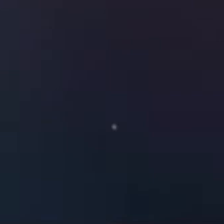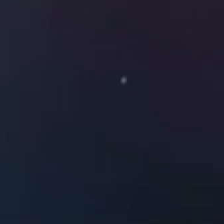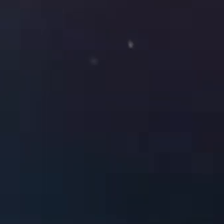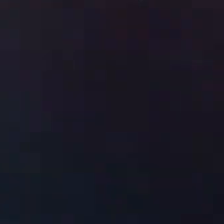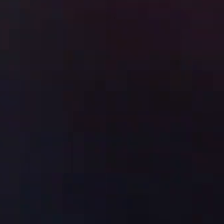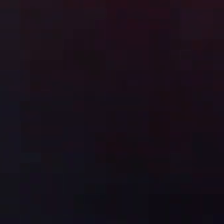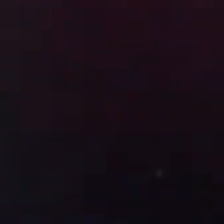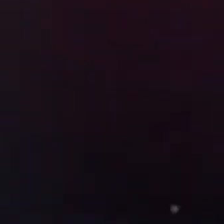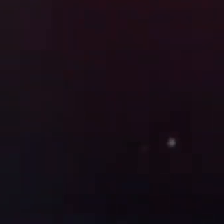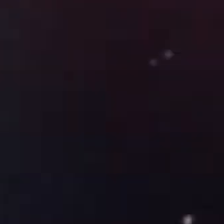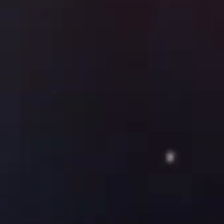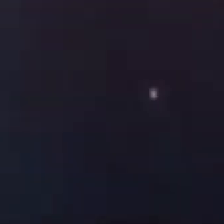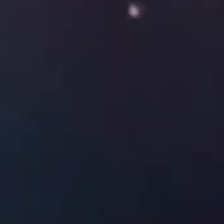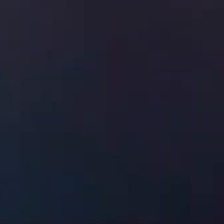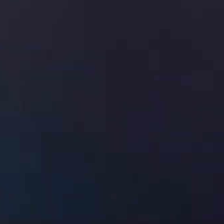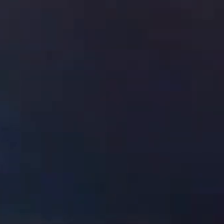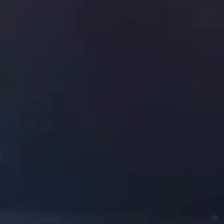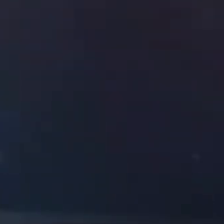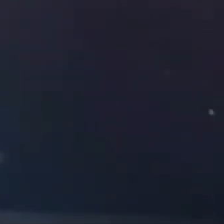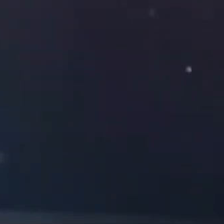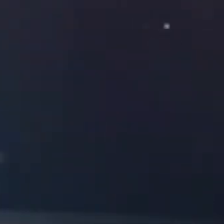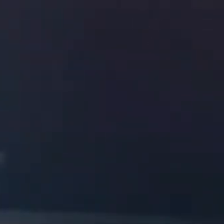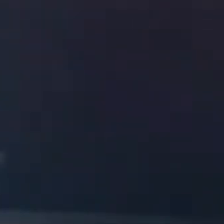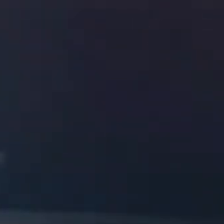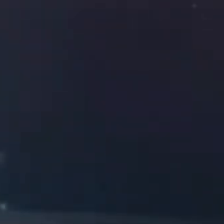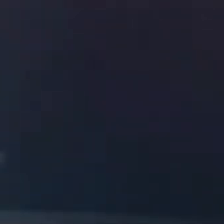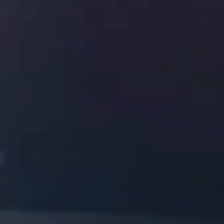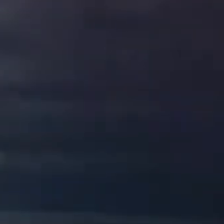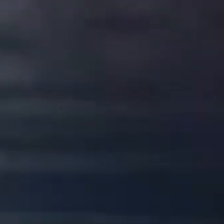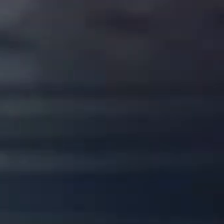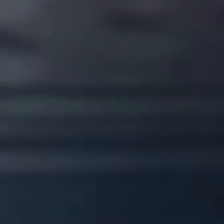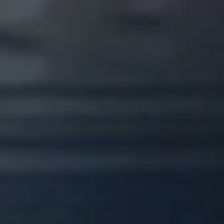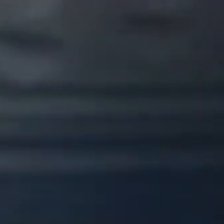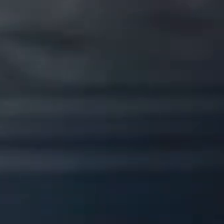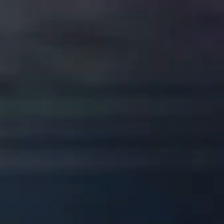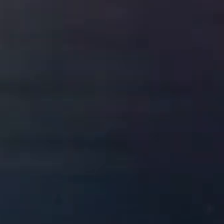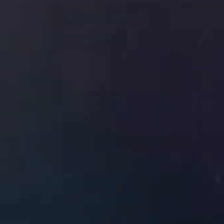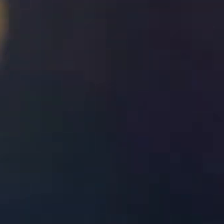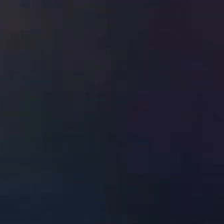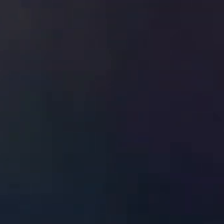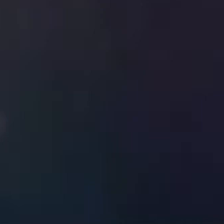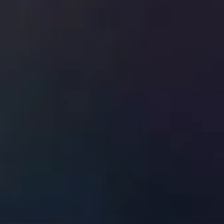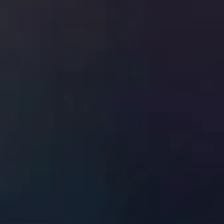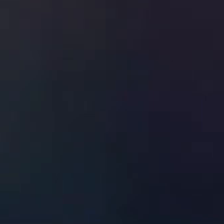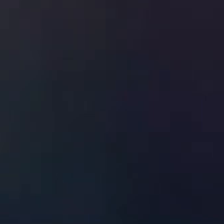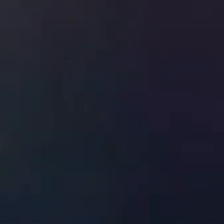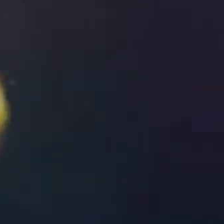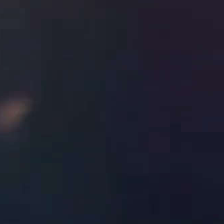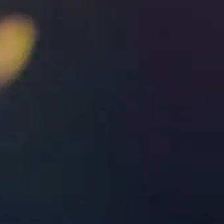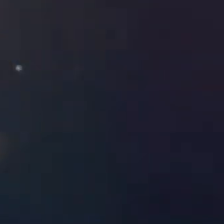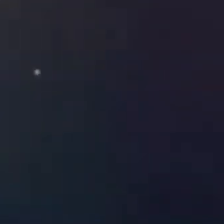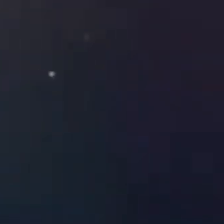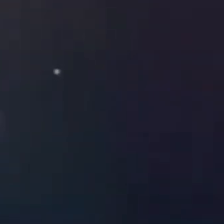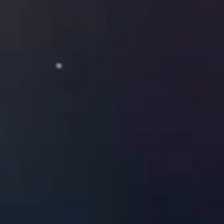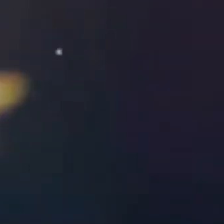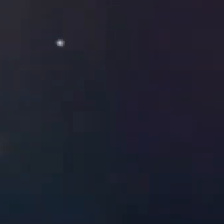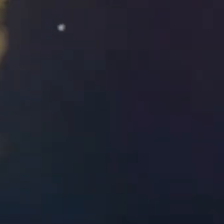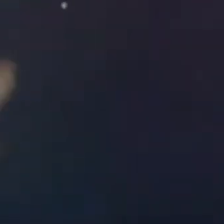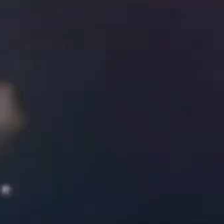Taken from the dirt, created from the earth, gone through the